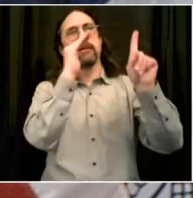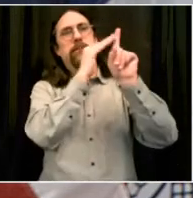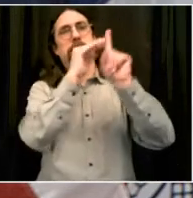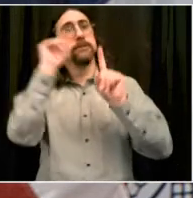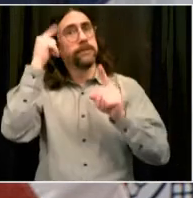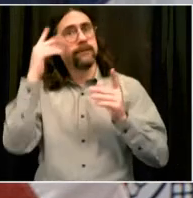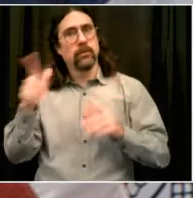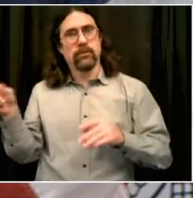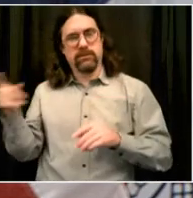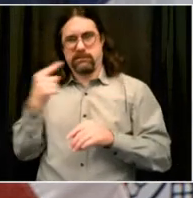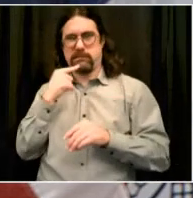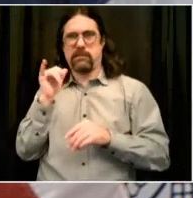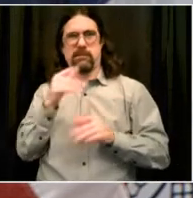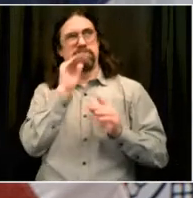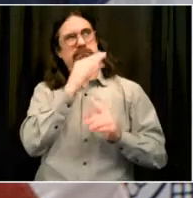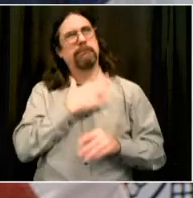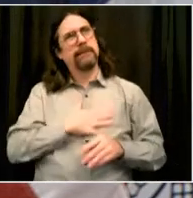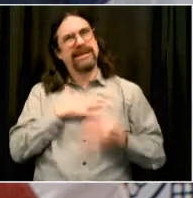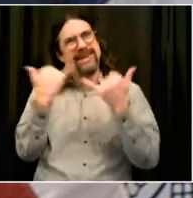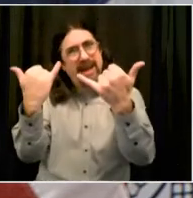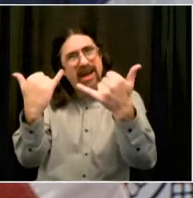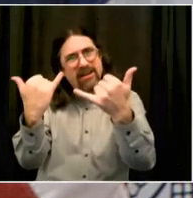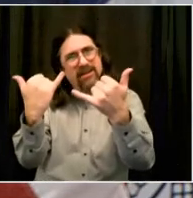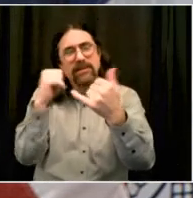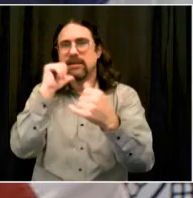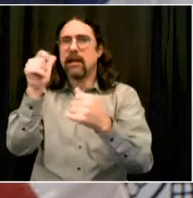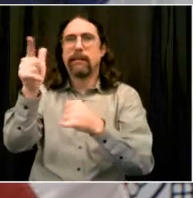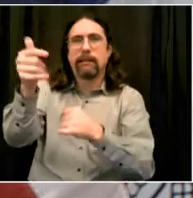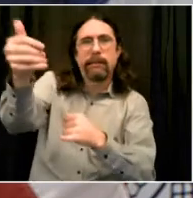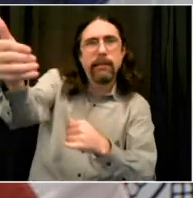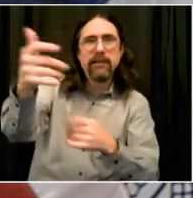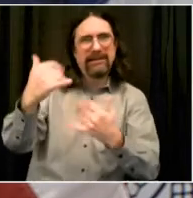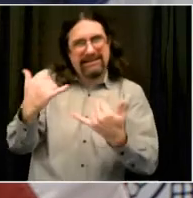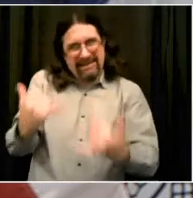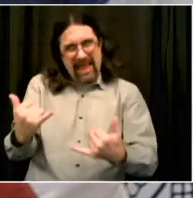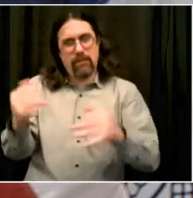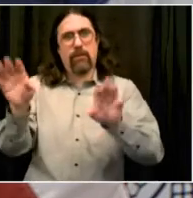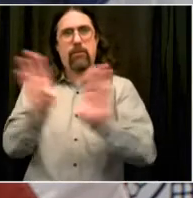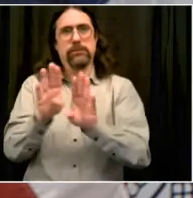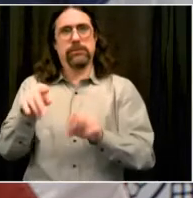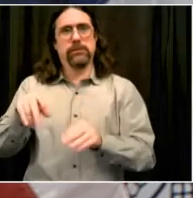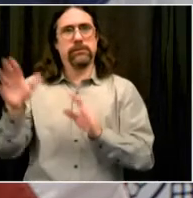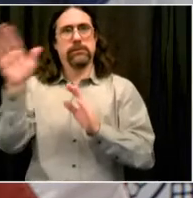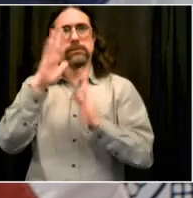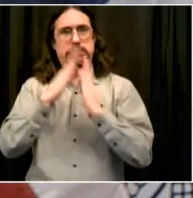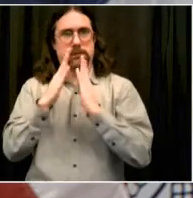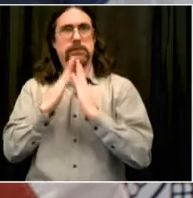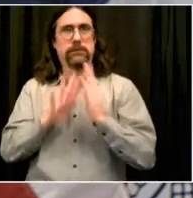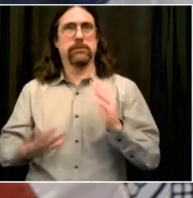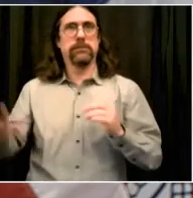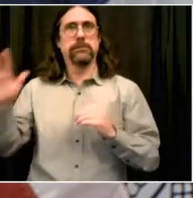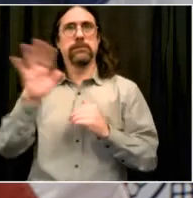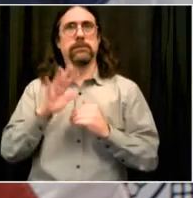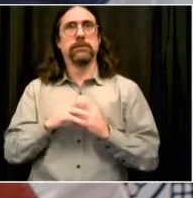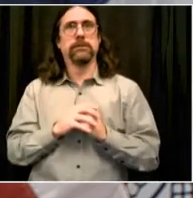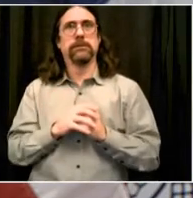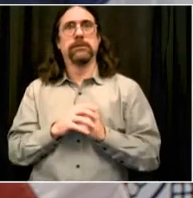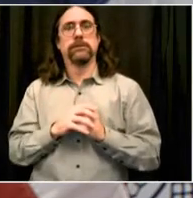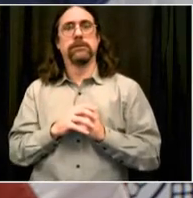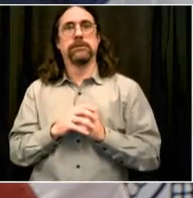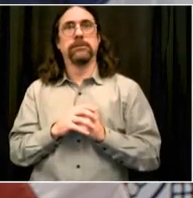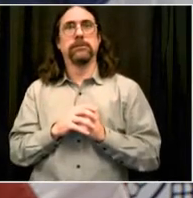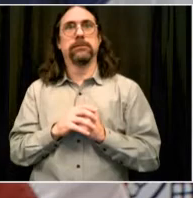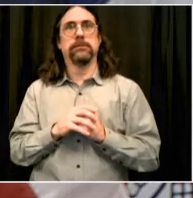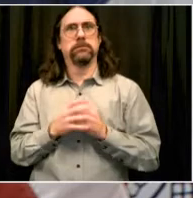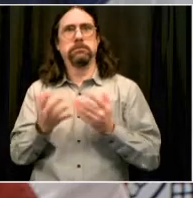and I know the governor and the state are watching these indicators all the time, it's important to recognize that we've gone through a really